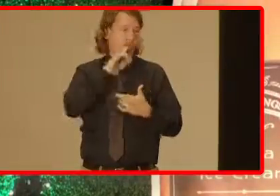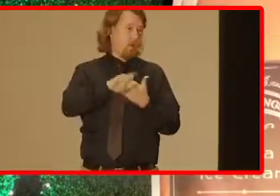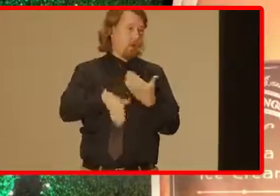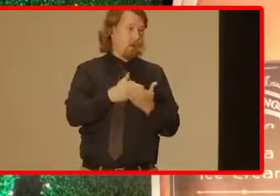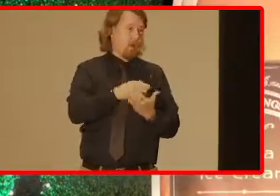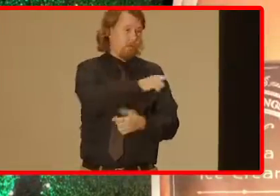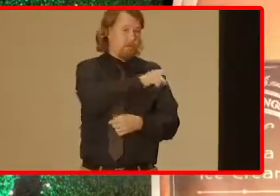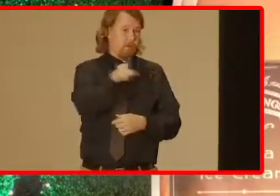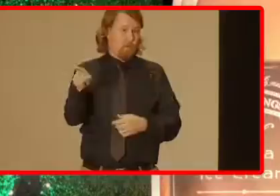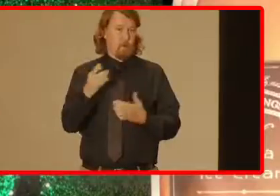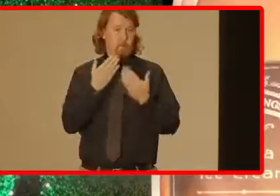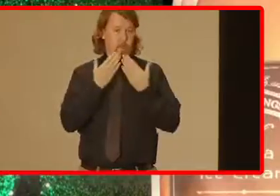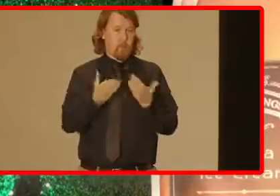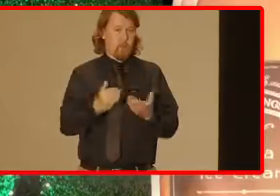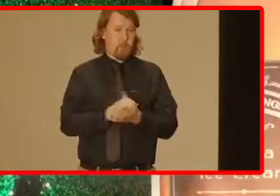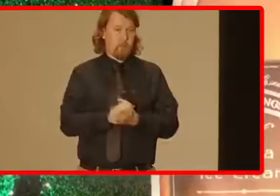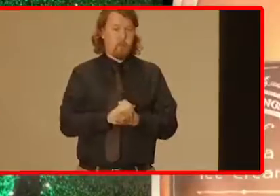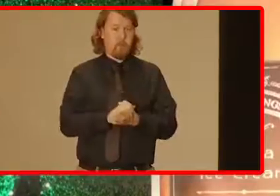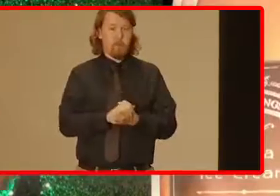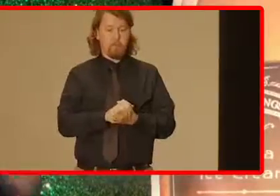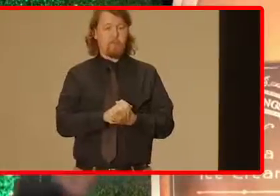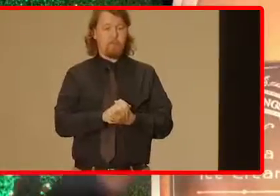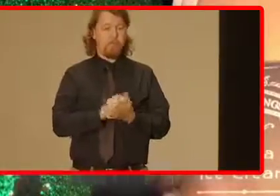here. Or thank you for being here. It's so wonderful to be here.